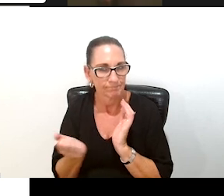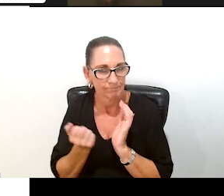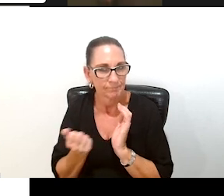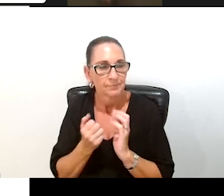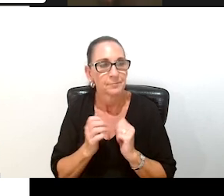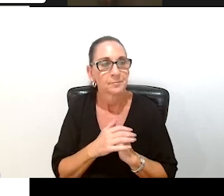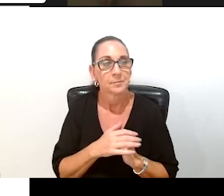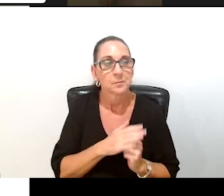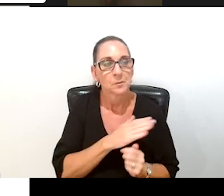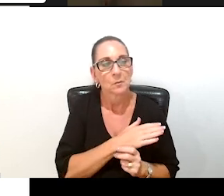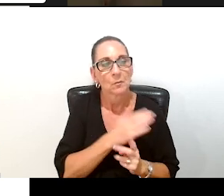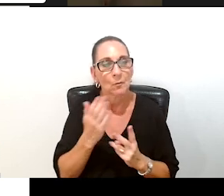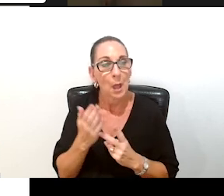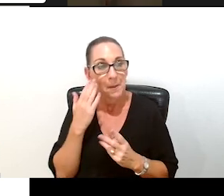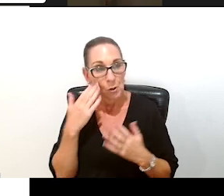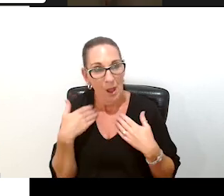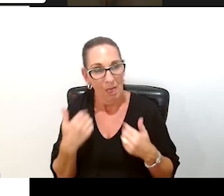In the mental health project,